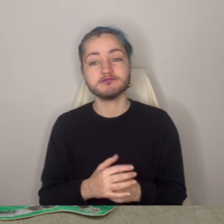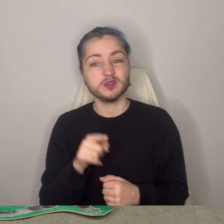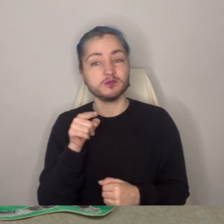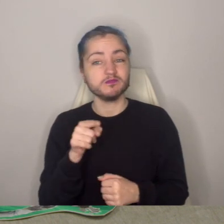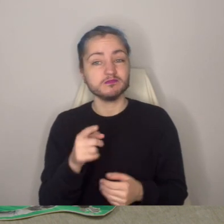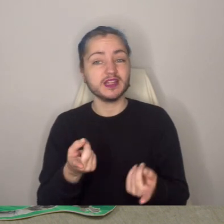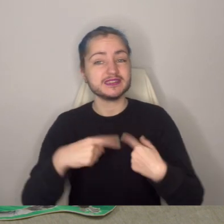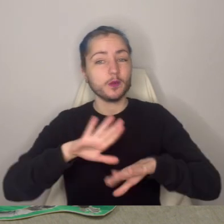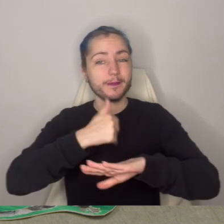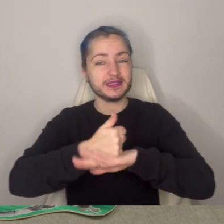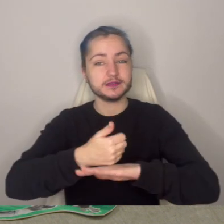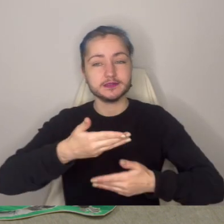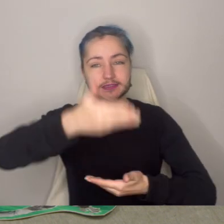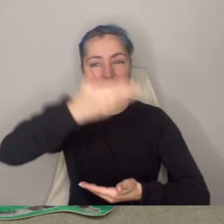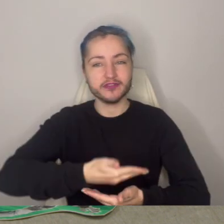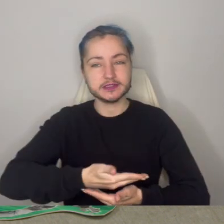of our canvas.